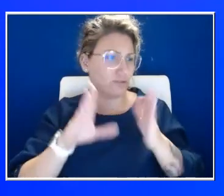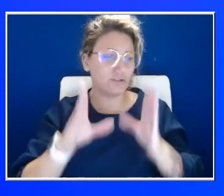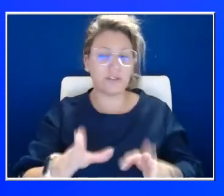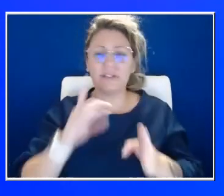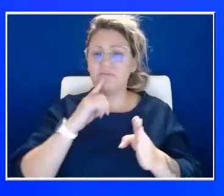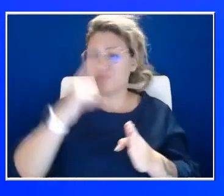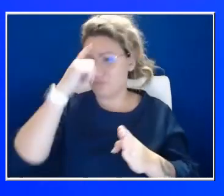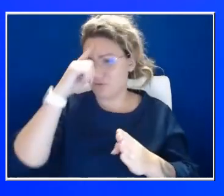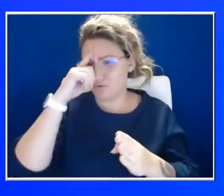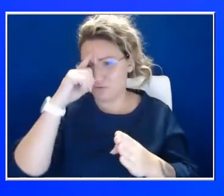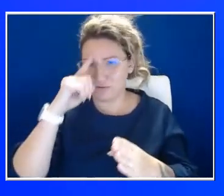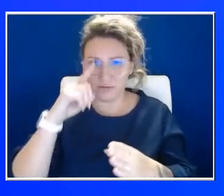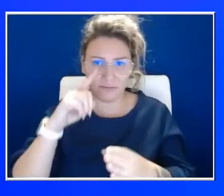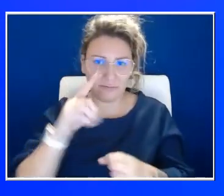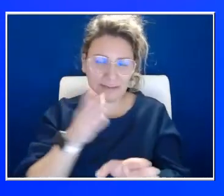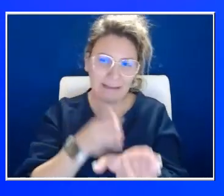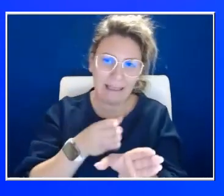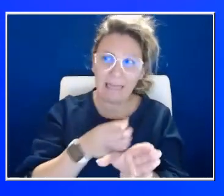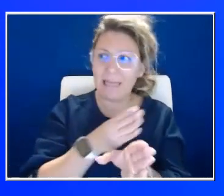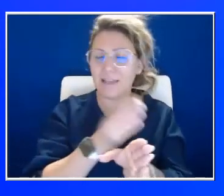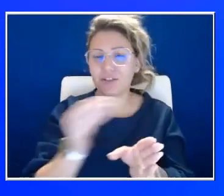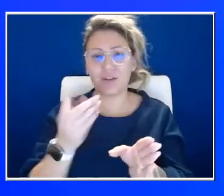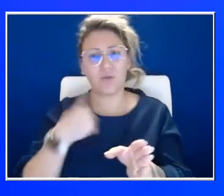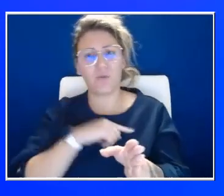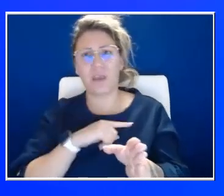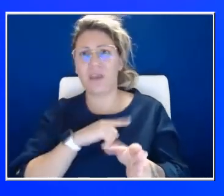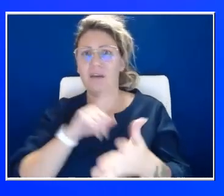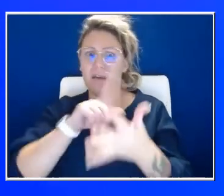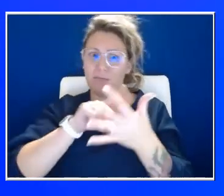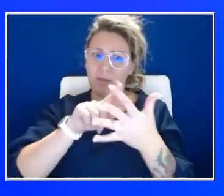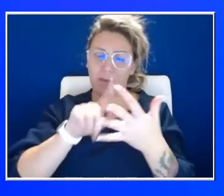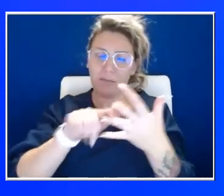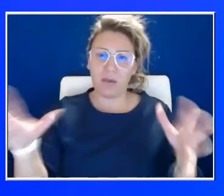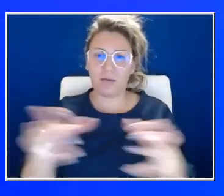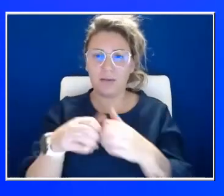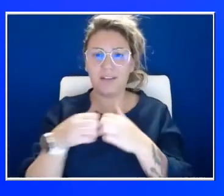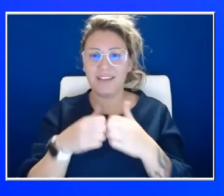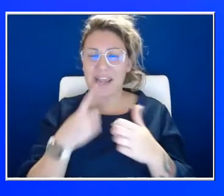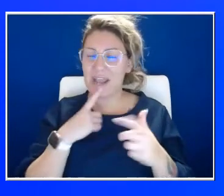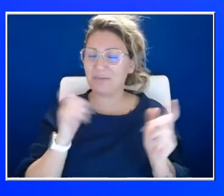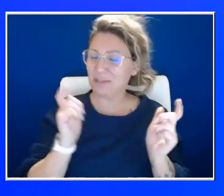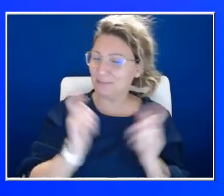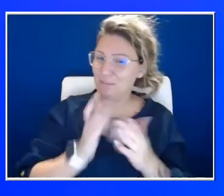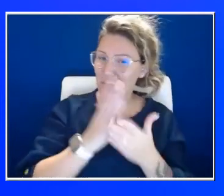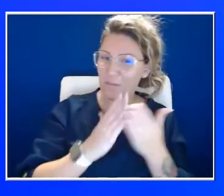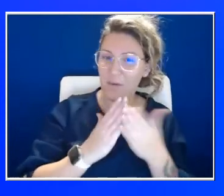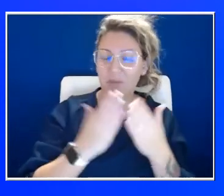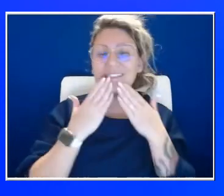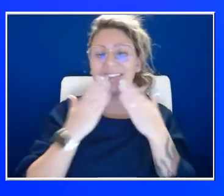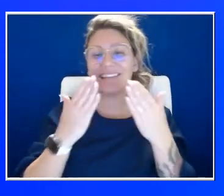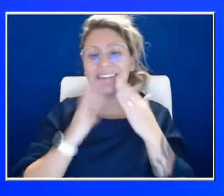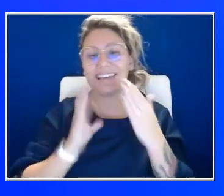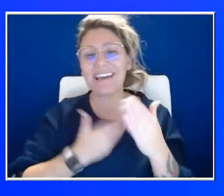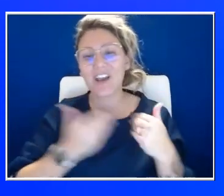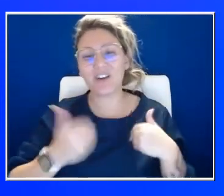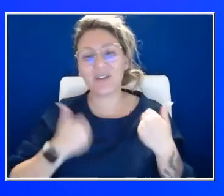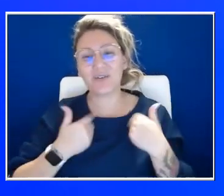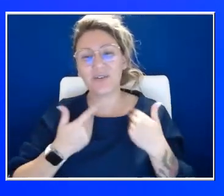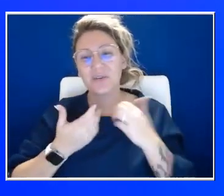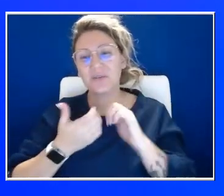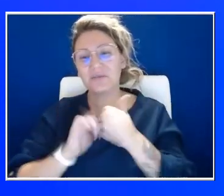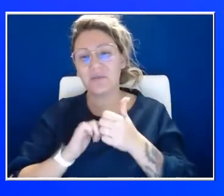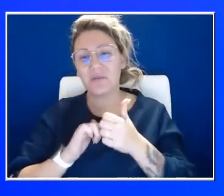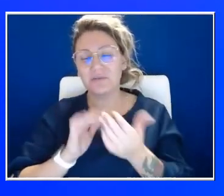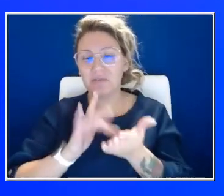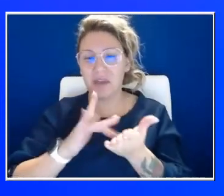vestibular therapists, and I mean, we are very fortunate. I'm just a small part of that, but thank goodness our youth sports medicine has access to that, and